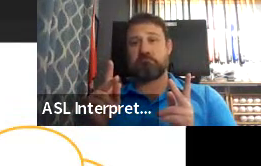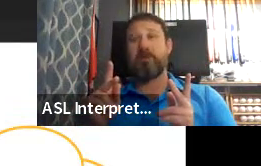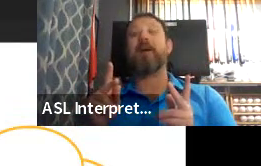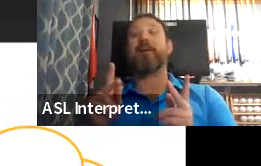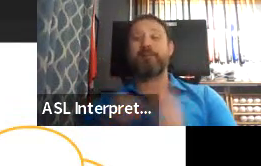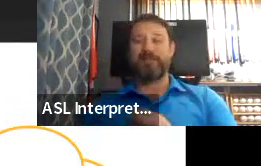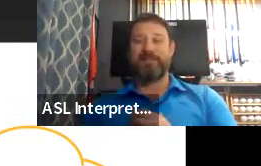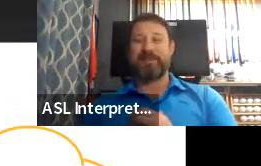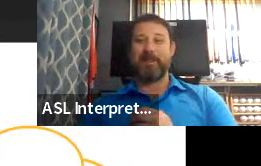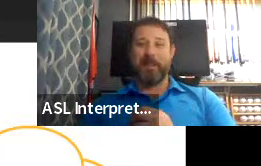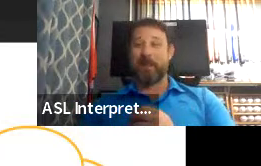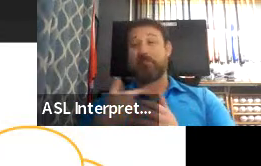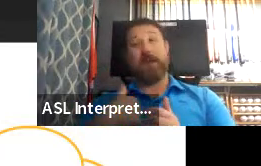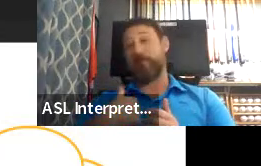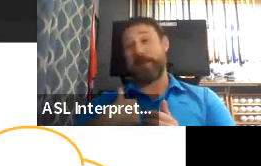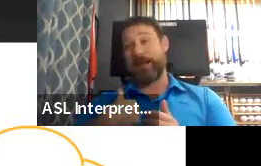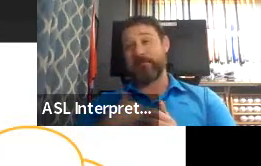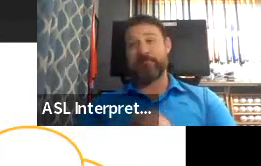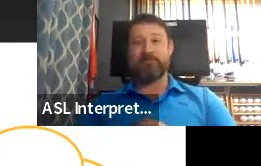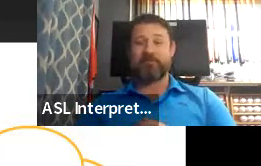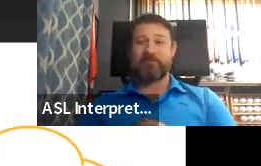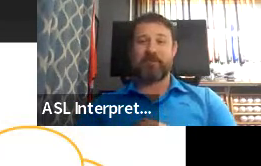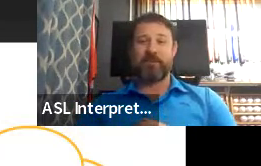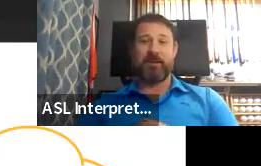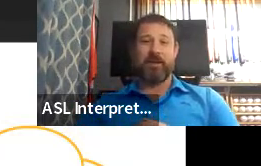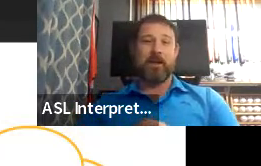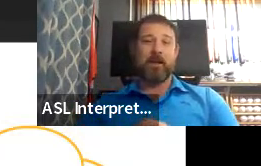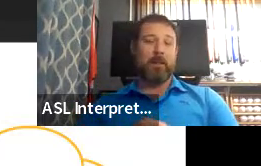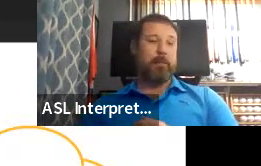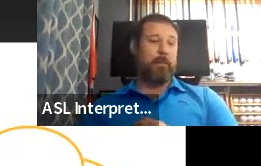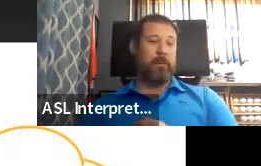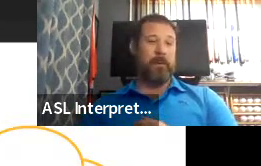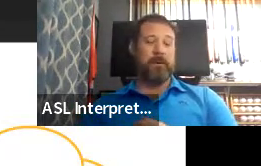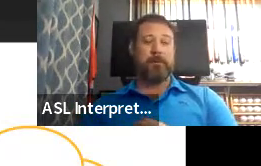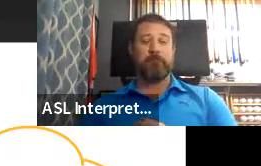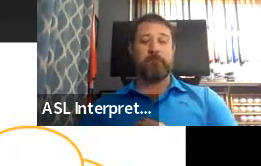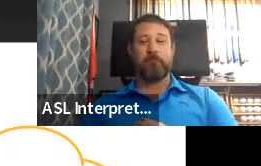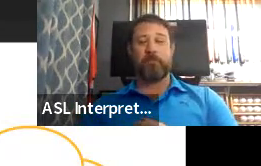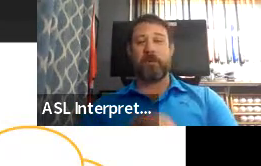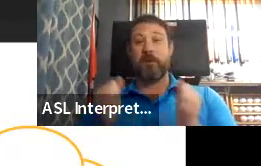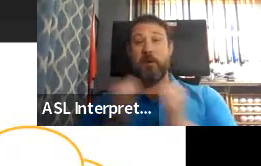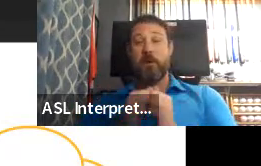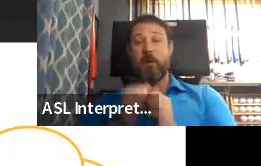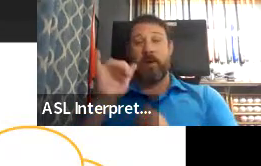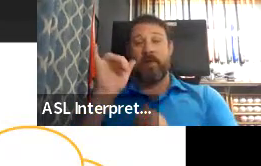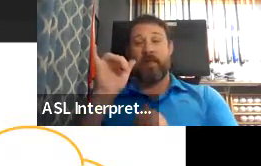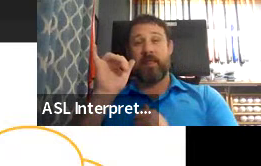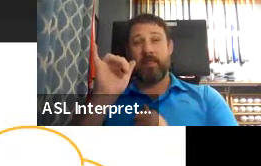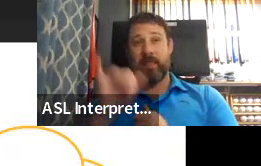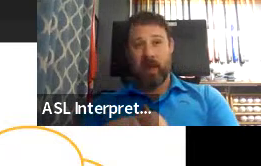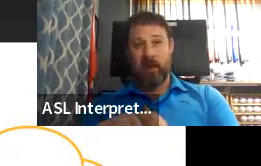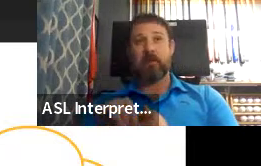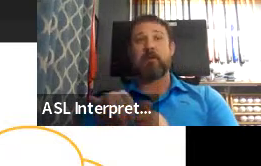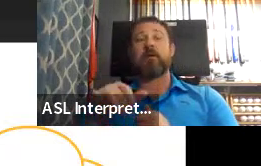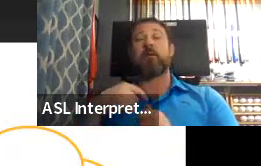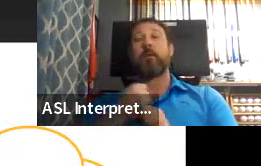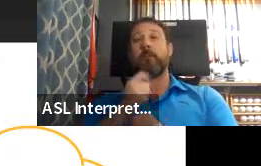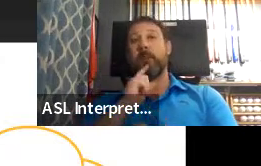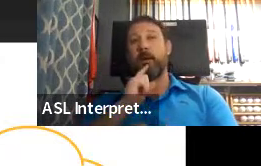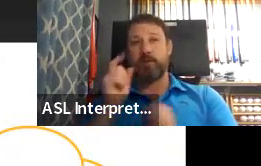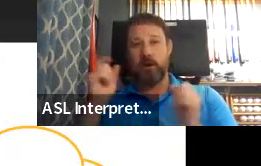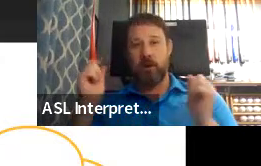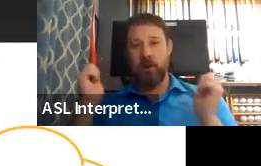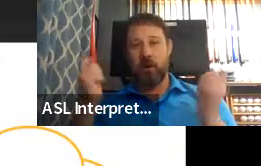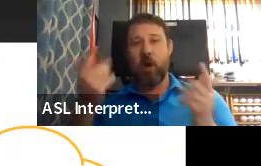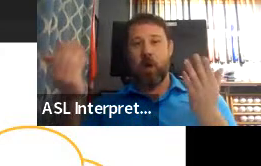little bit, right? All right. So with that, we want to make sure that everybody is